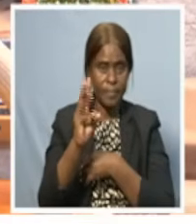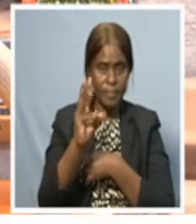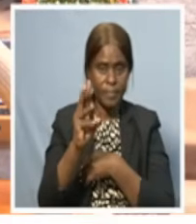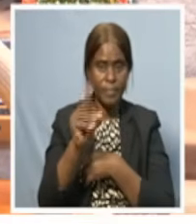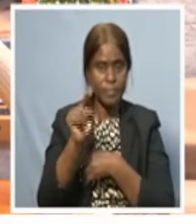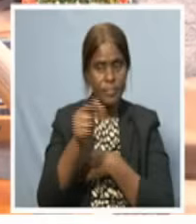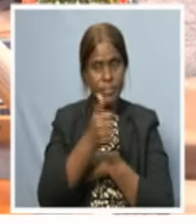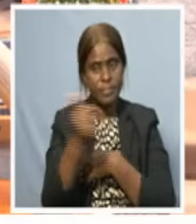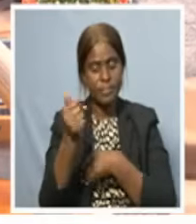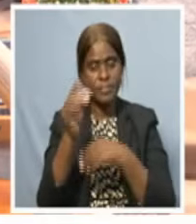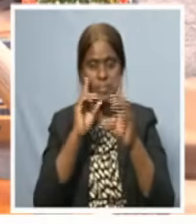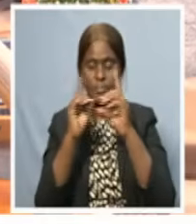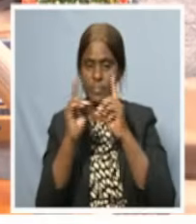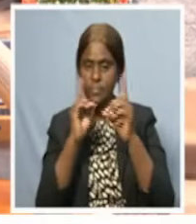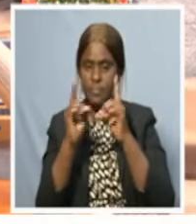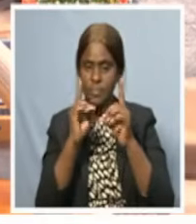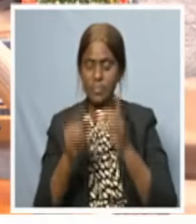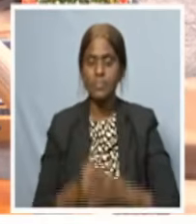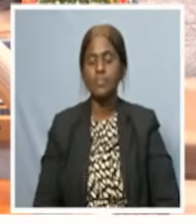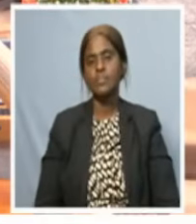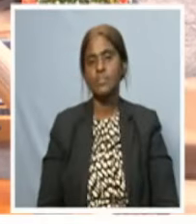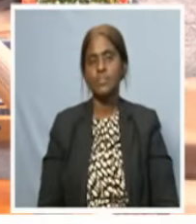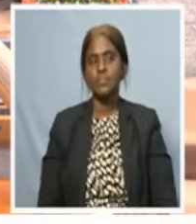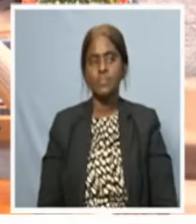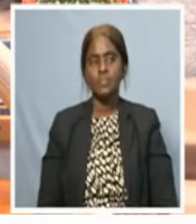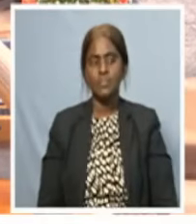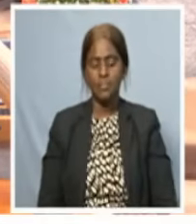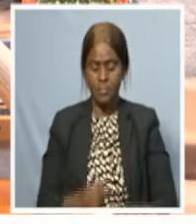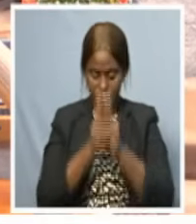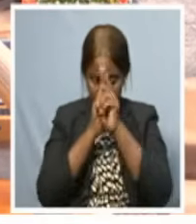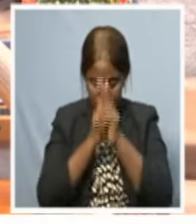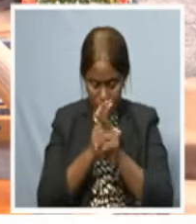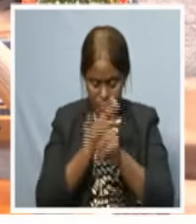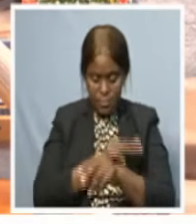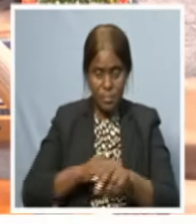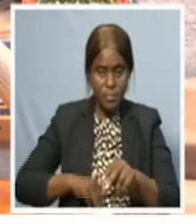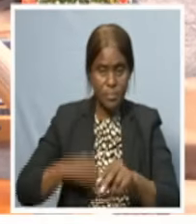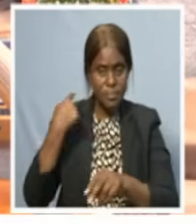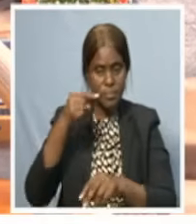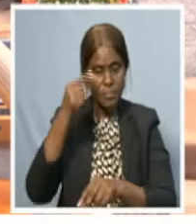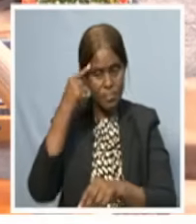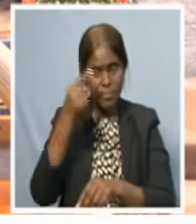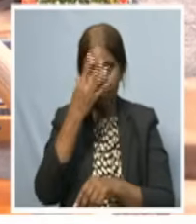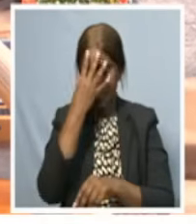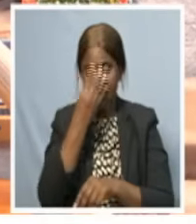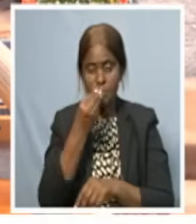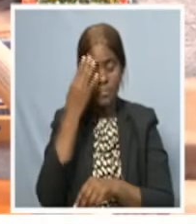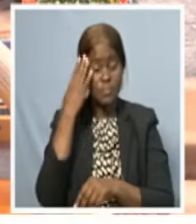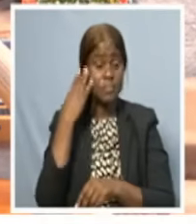2026. Any debate? The Honorable Member from Lobezi.